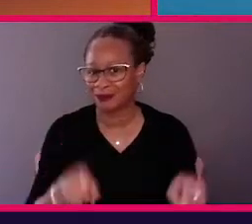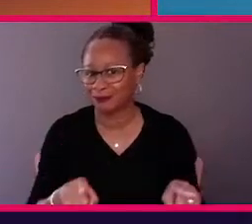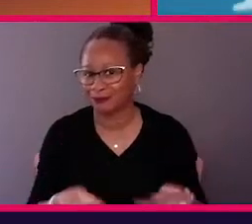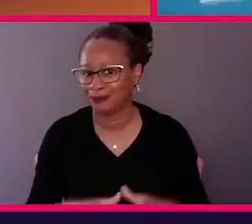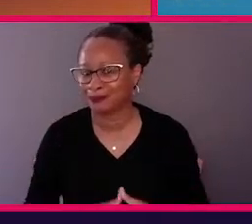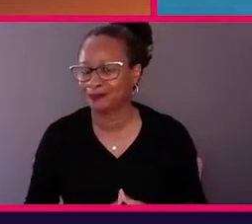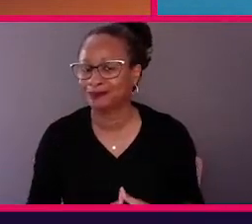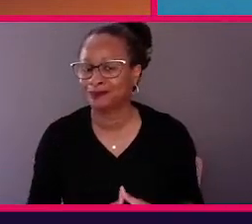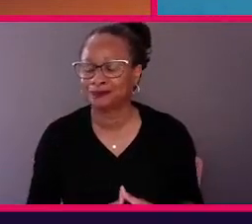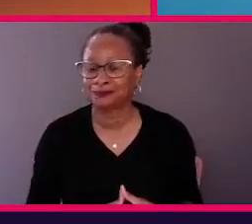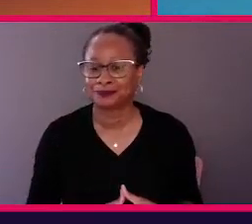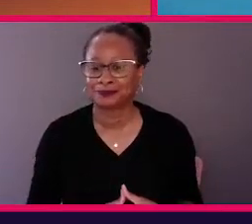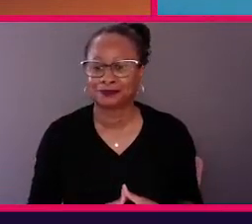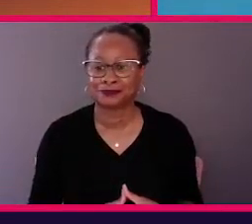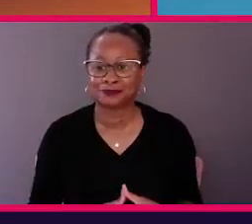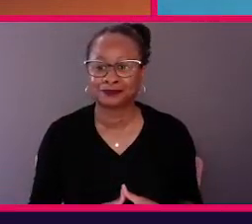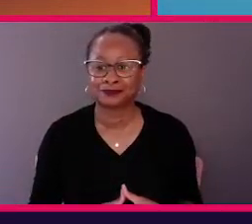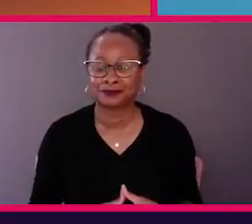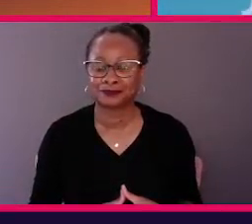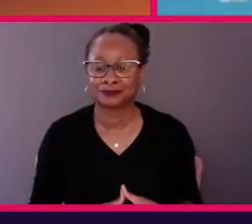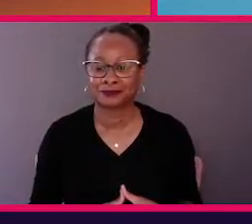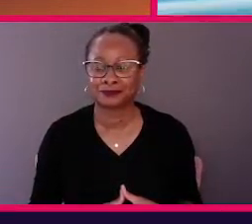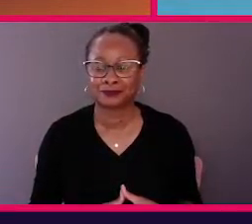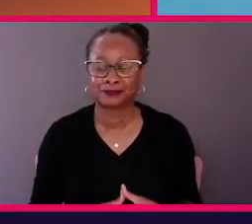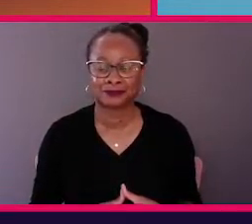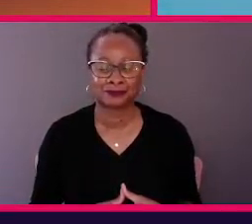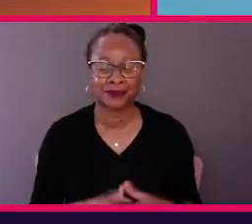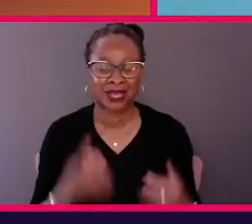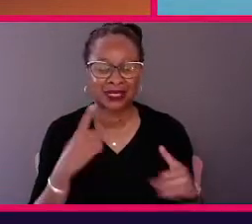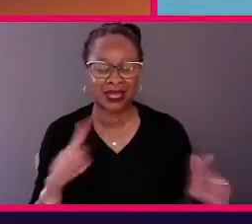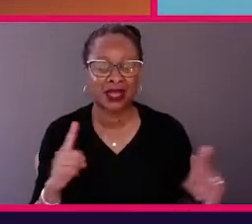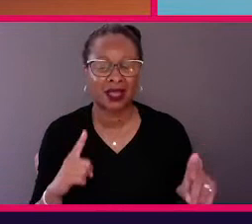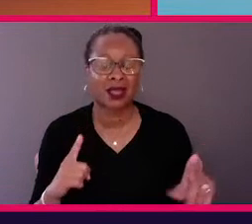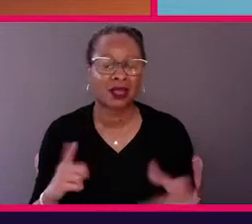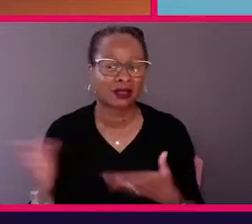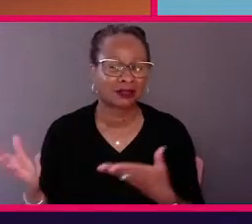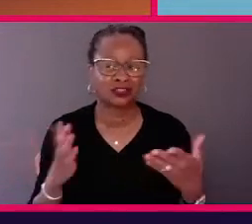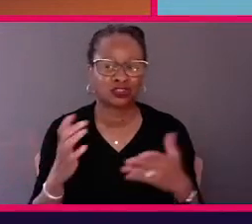You are now rising chef of the year.